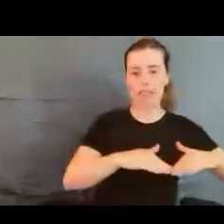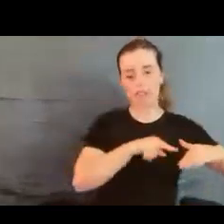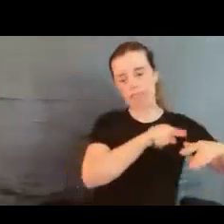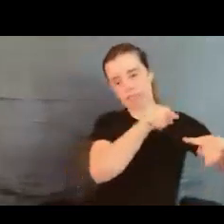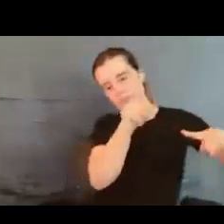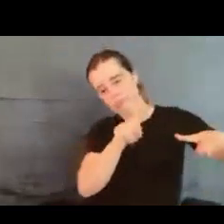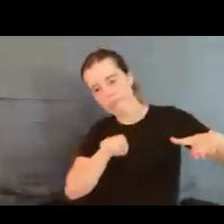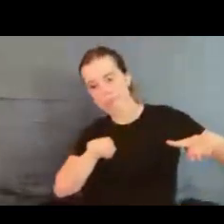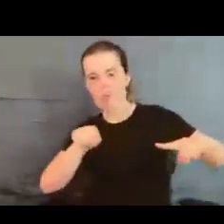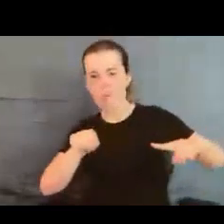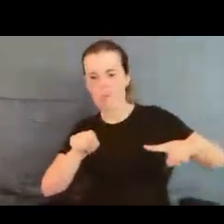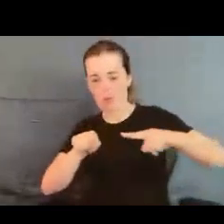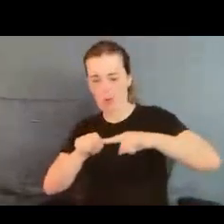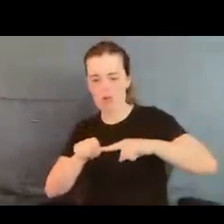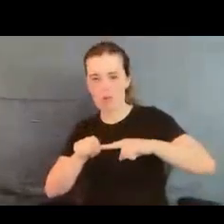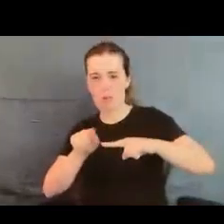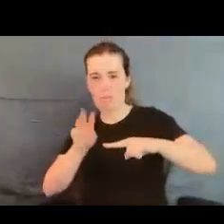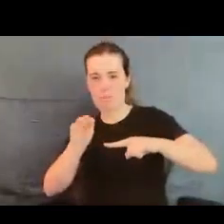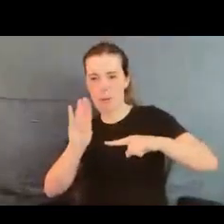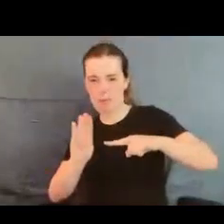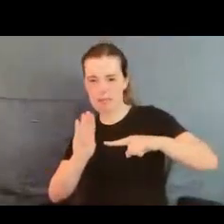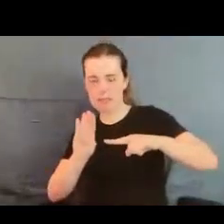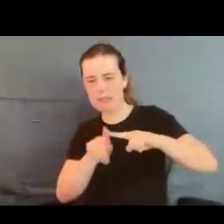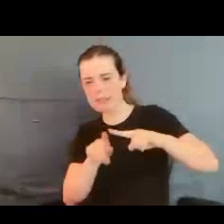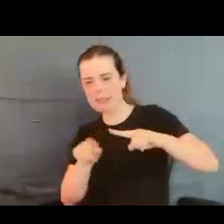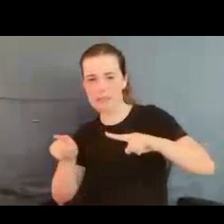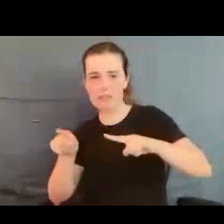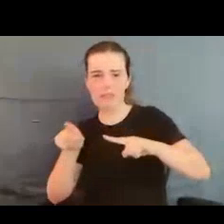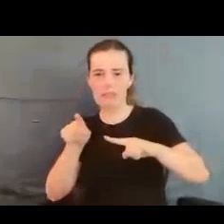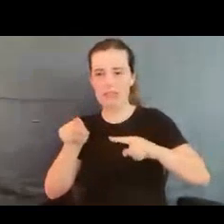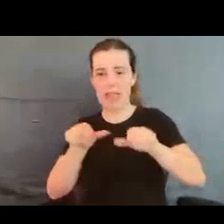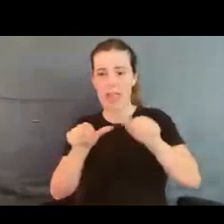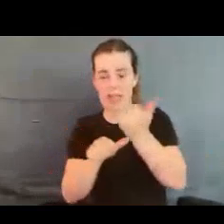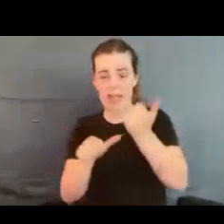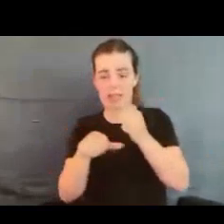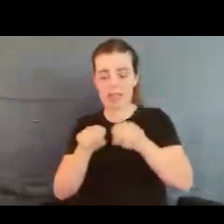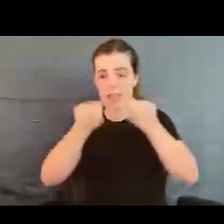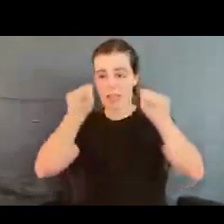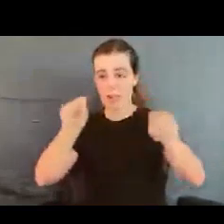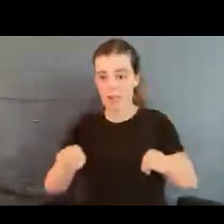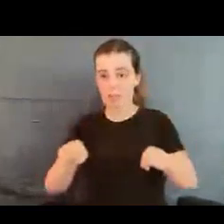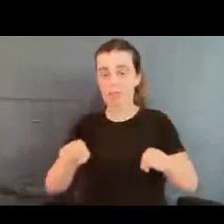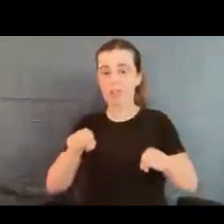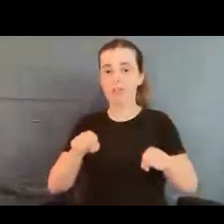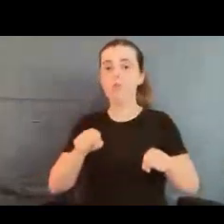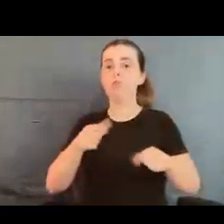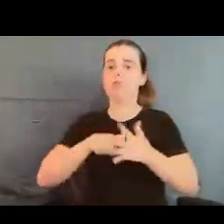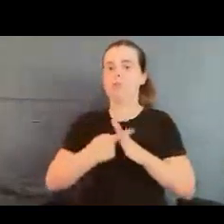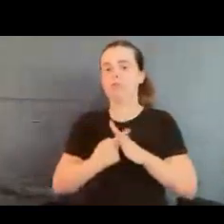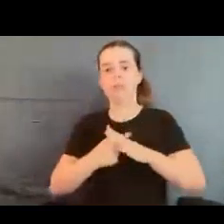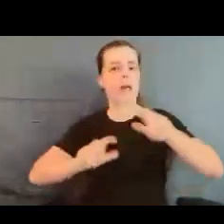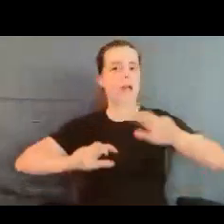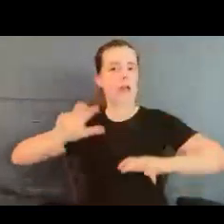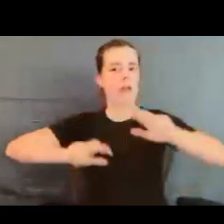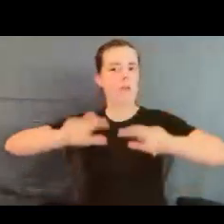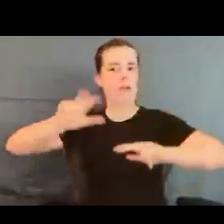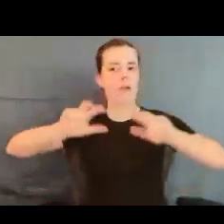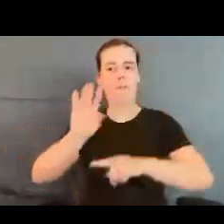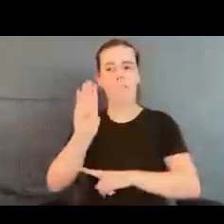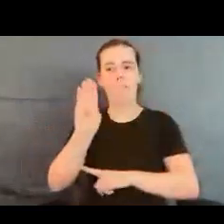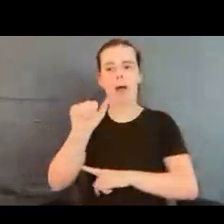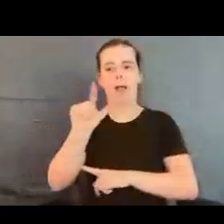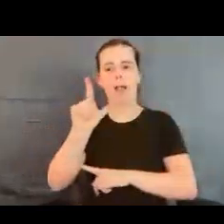around to the bottom of Mineral Basin Lift, and then you end up after that aid station right there at the base of Mineral Basin Lift. You'll start climbing on the Baldy